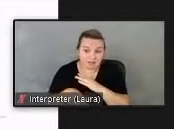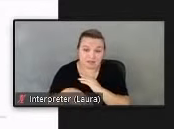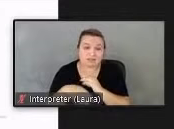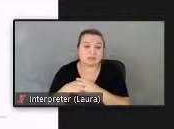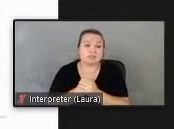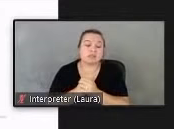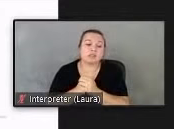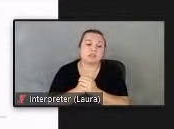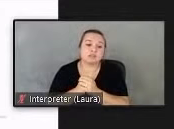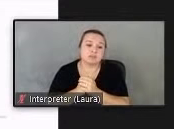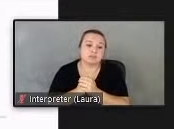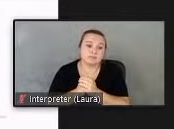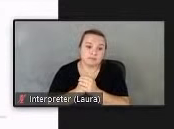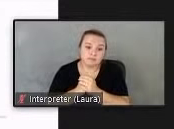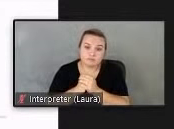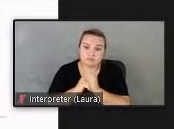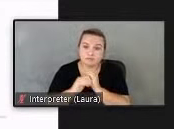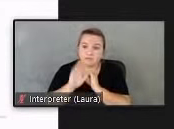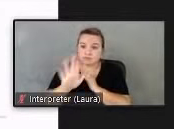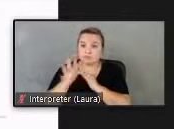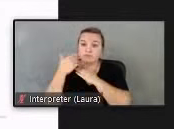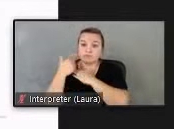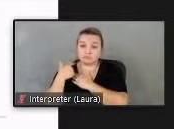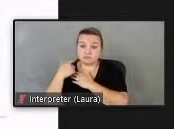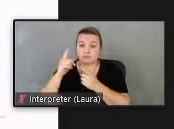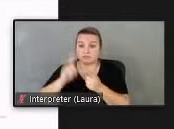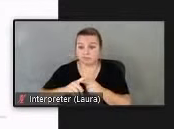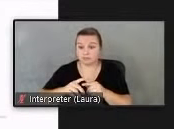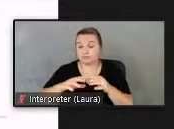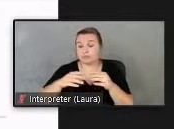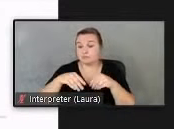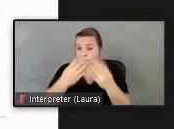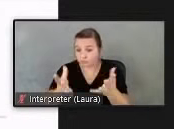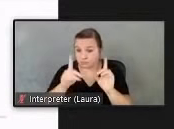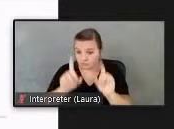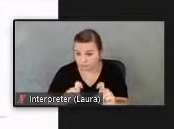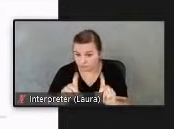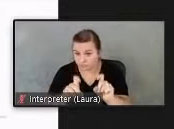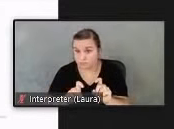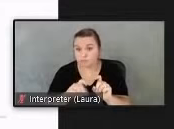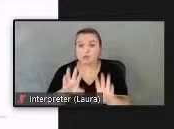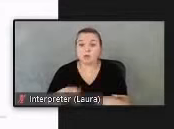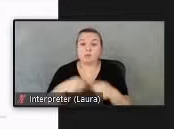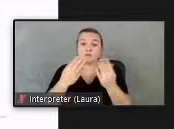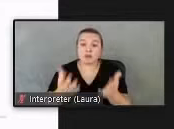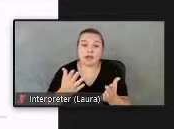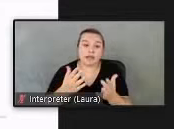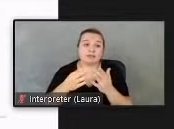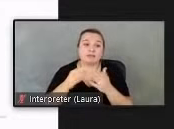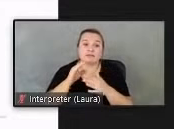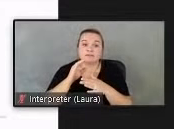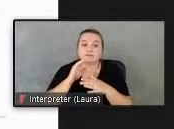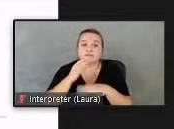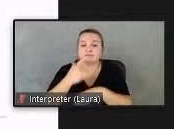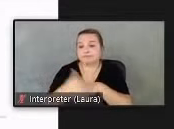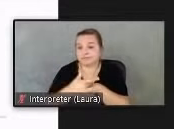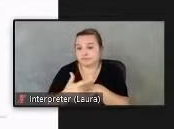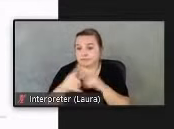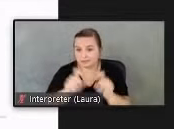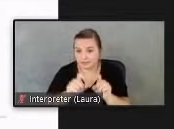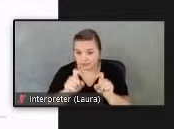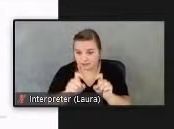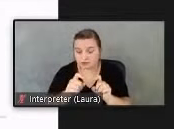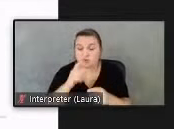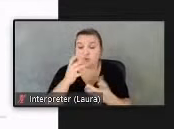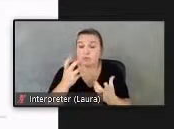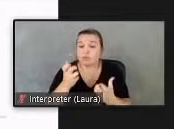testing. Your obligation to administer the testing, your obligation to provide these testing does not end. So what I want you to think about